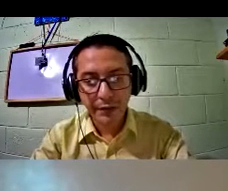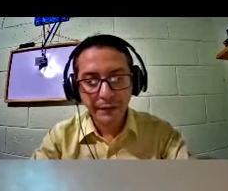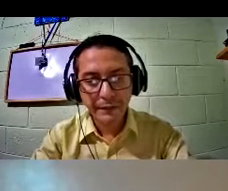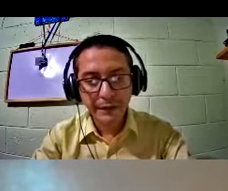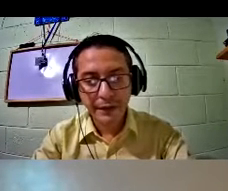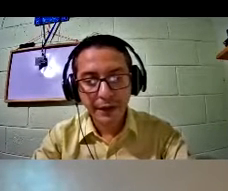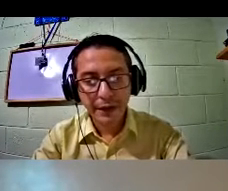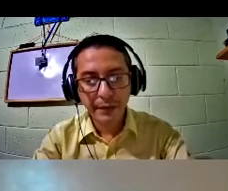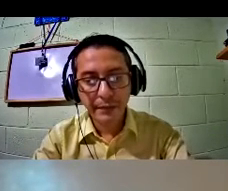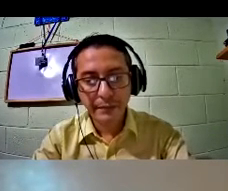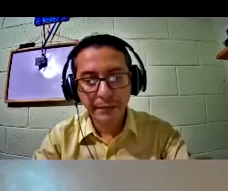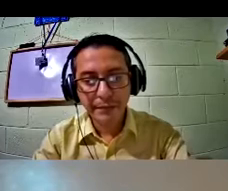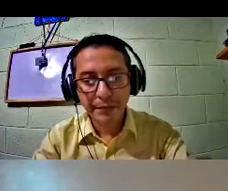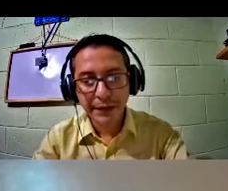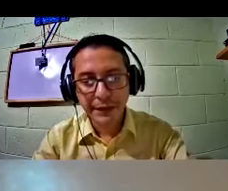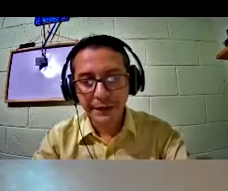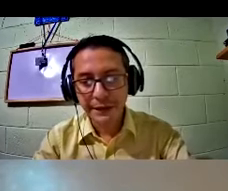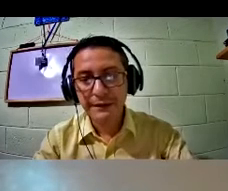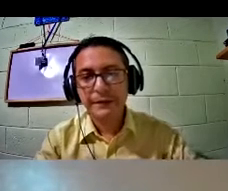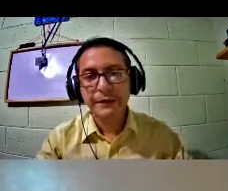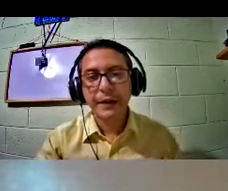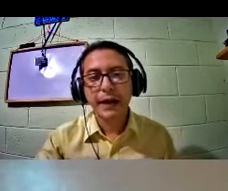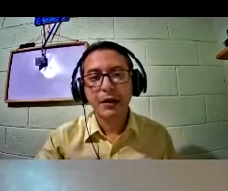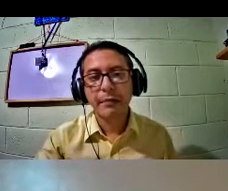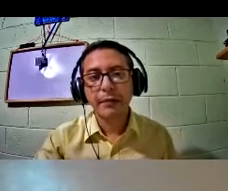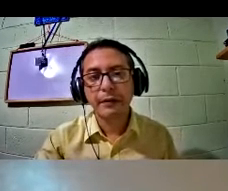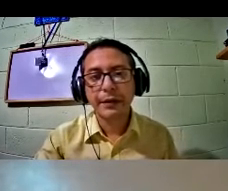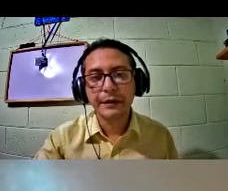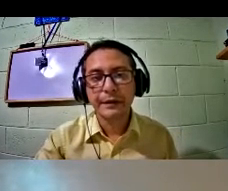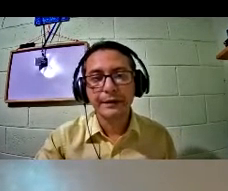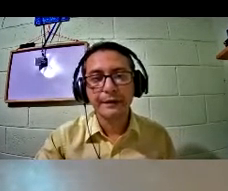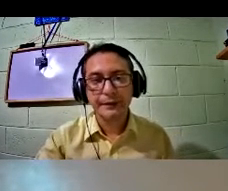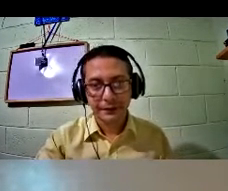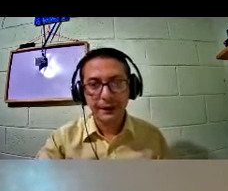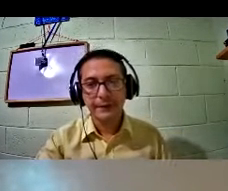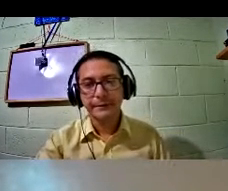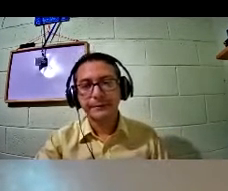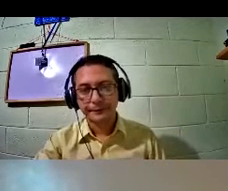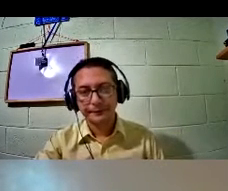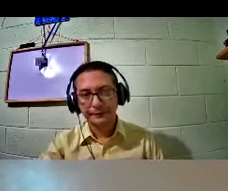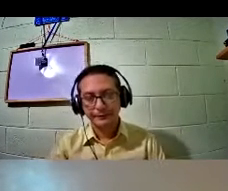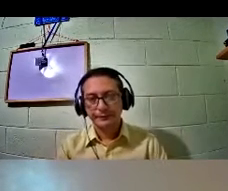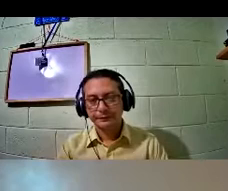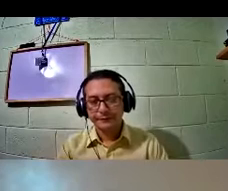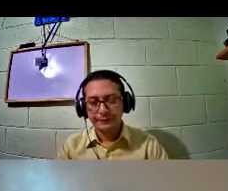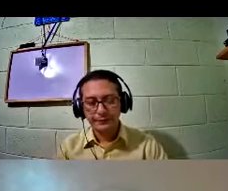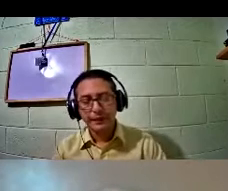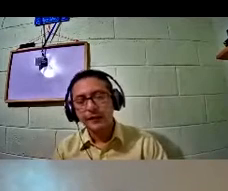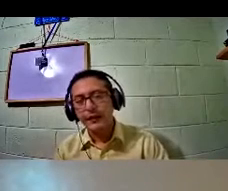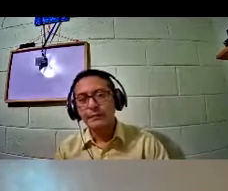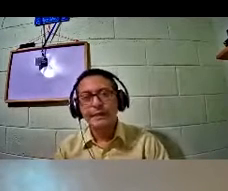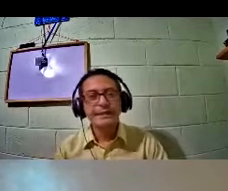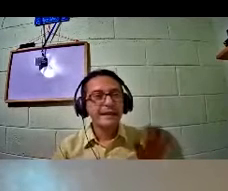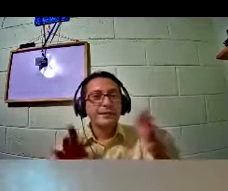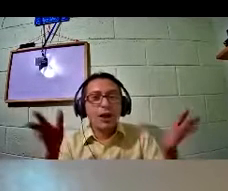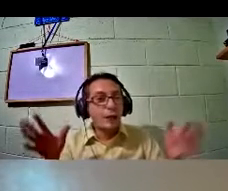couple of beers. A couple of beers. Okay, thank you, teacher.